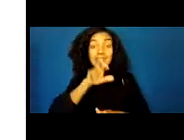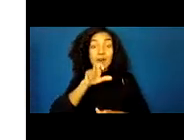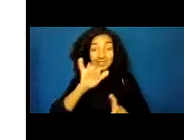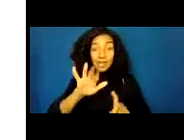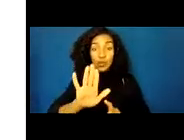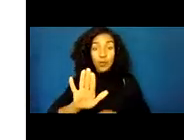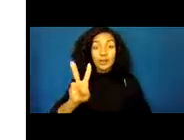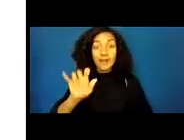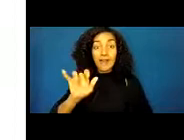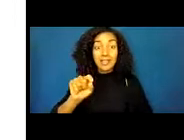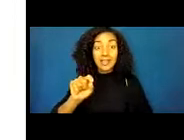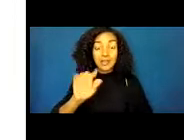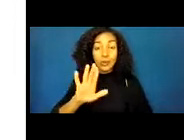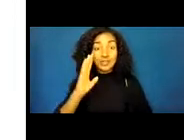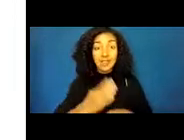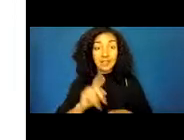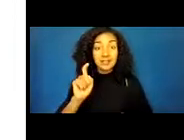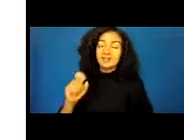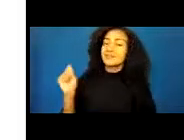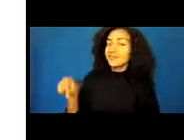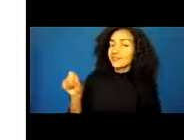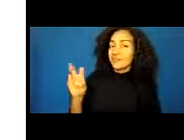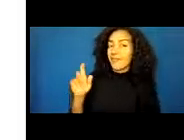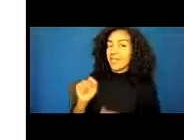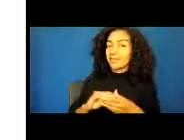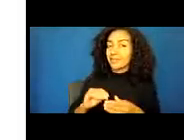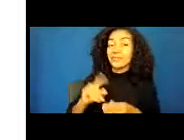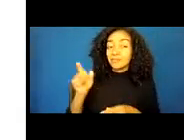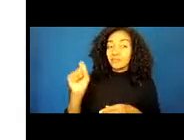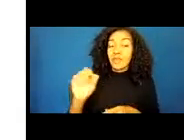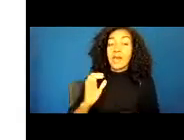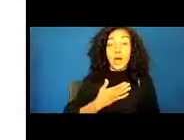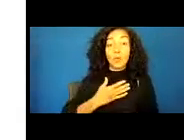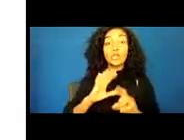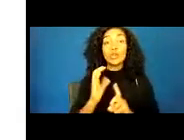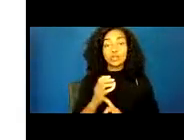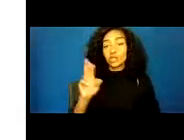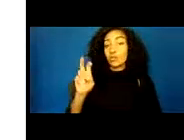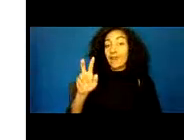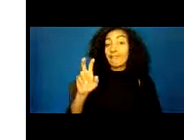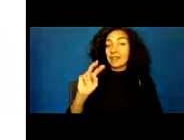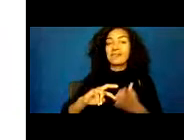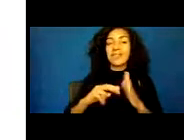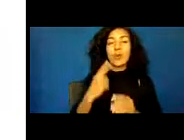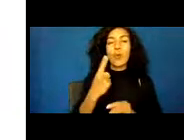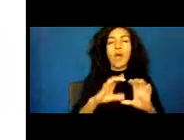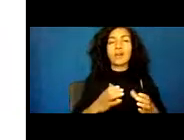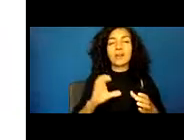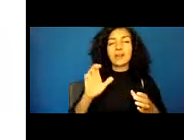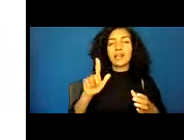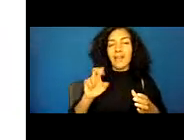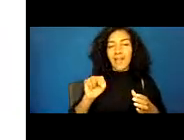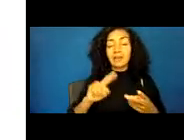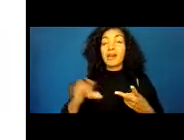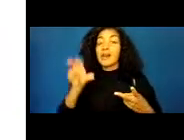Yes, and so in our culture, ravens are one clan and eagles are the other. And so we